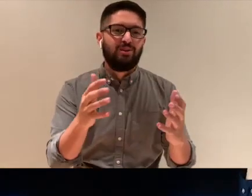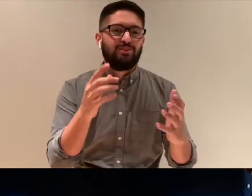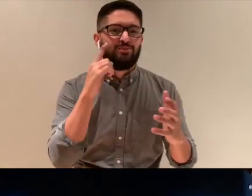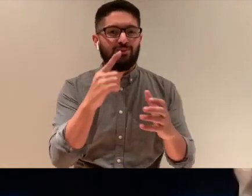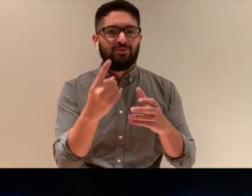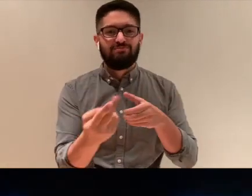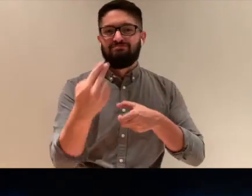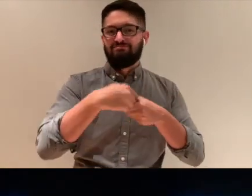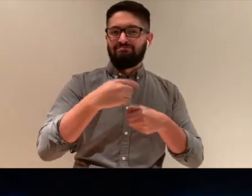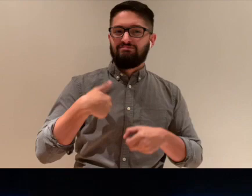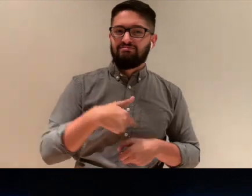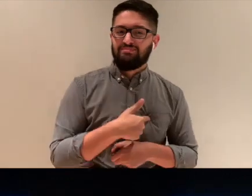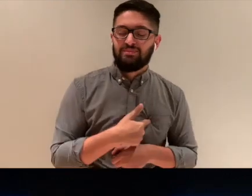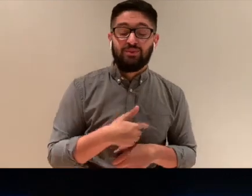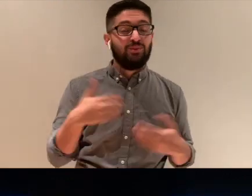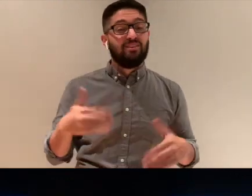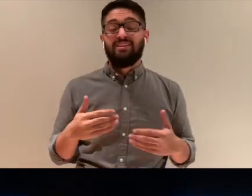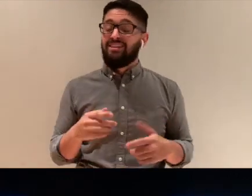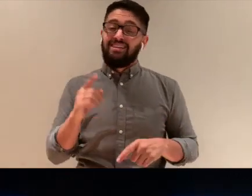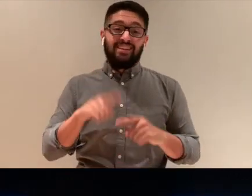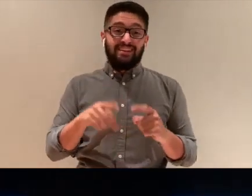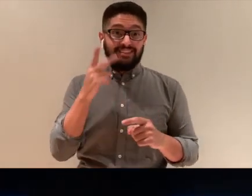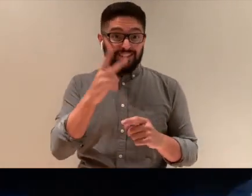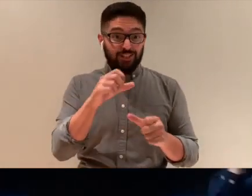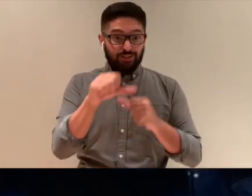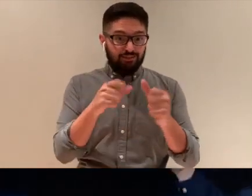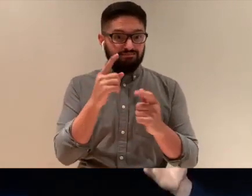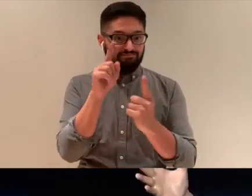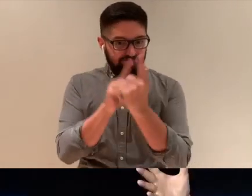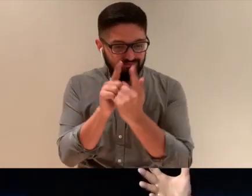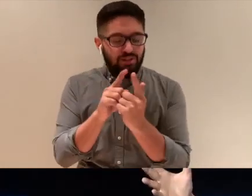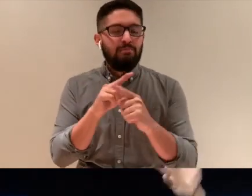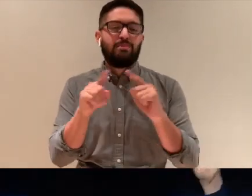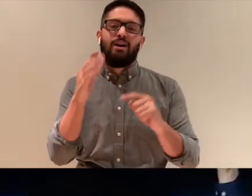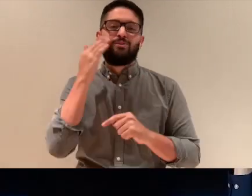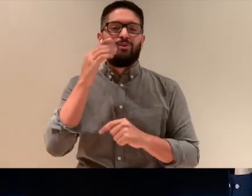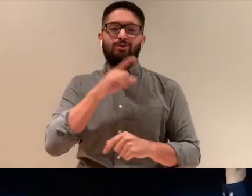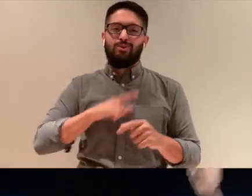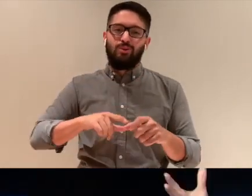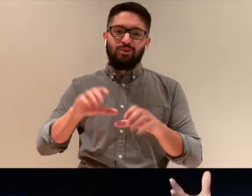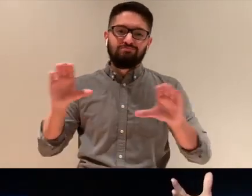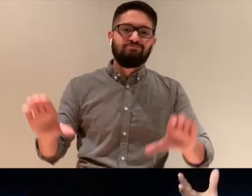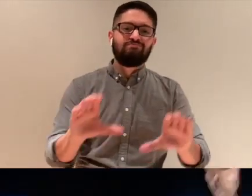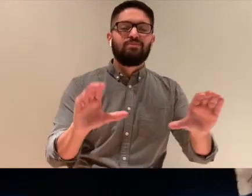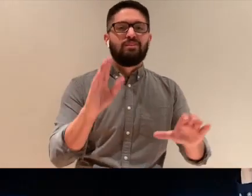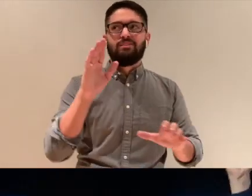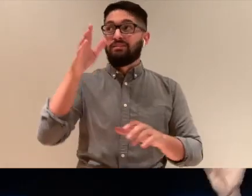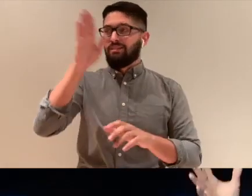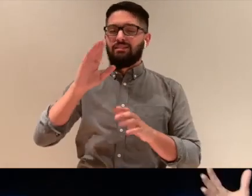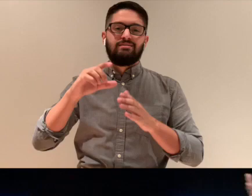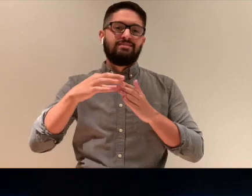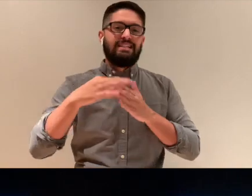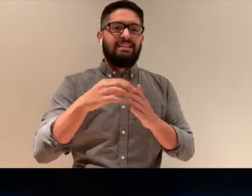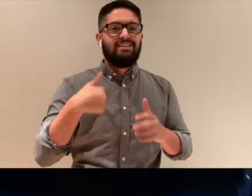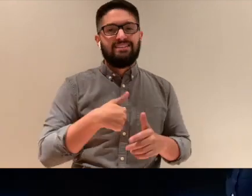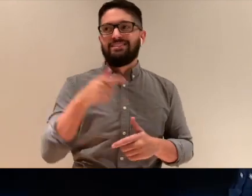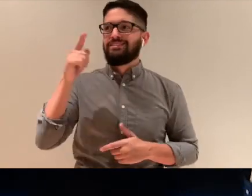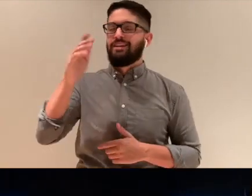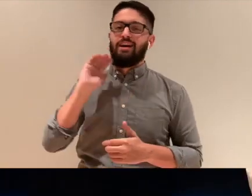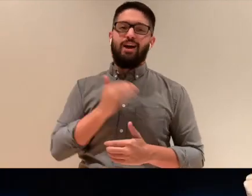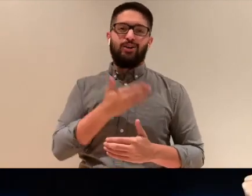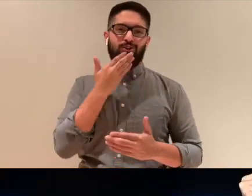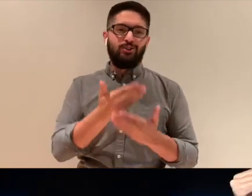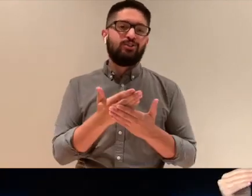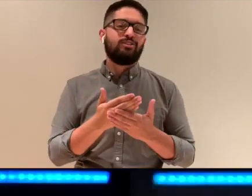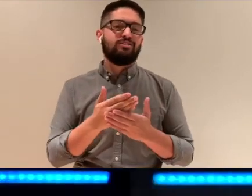Fellowship, thank you so much for tuning in. Man, even though we couldn't meet together, I know that the Lord is at work, and he's leading us because he is our